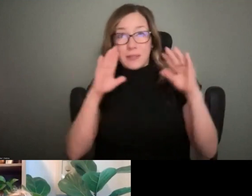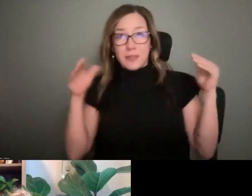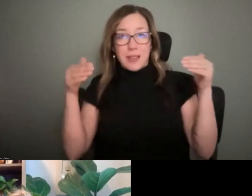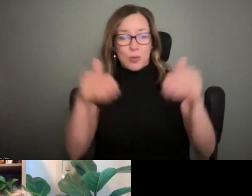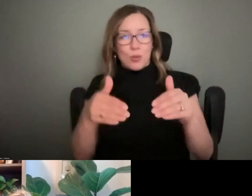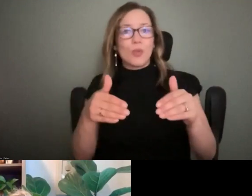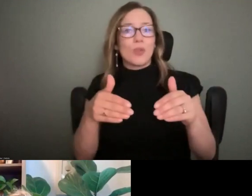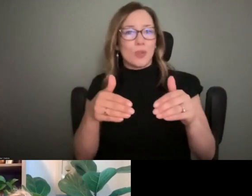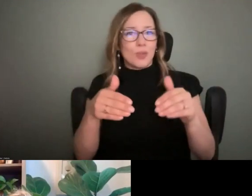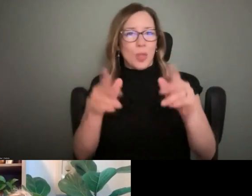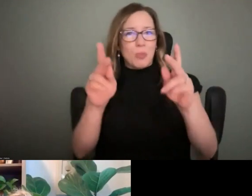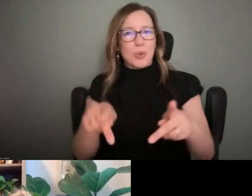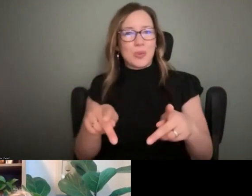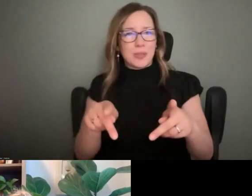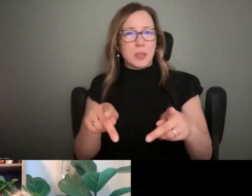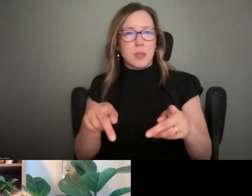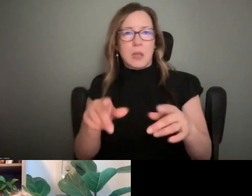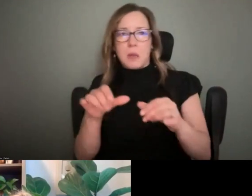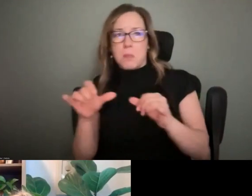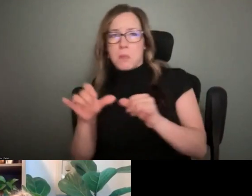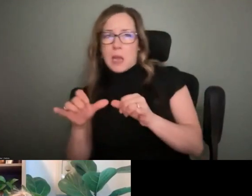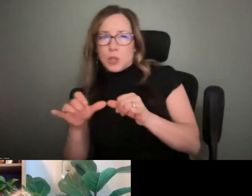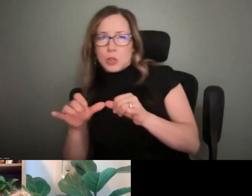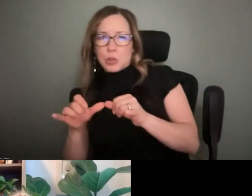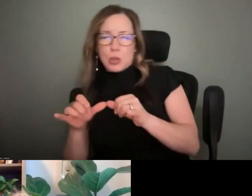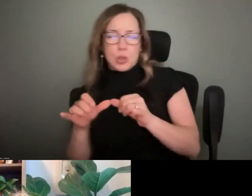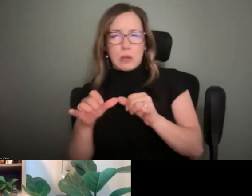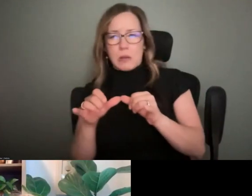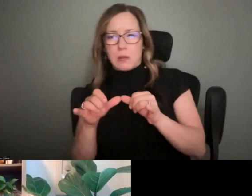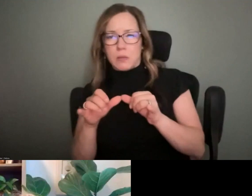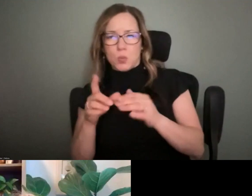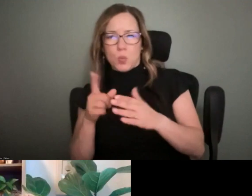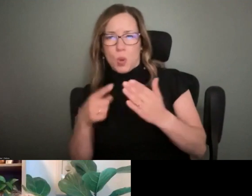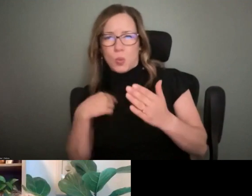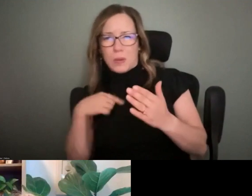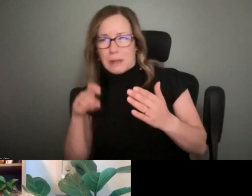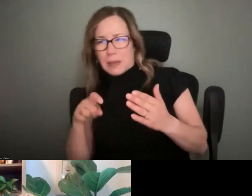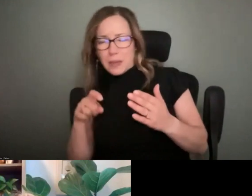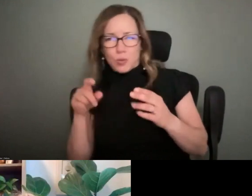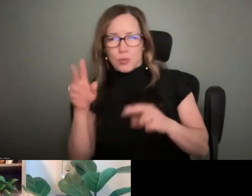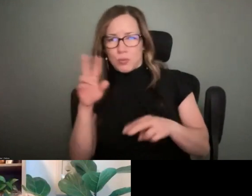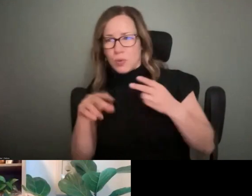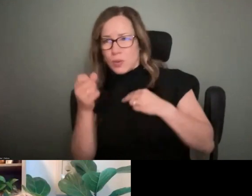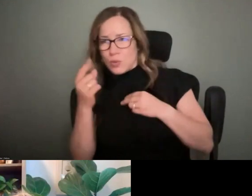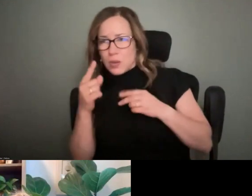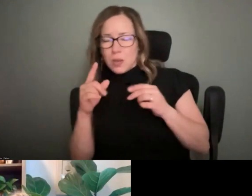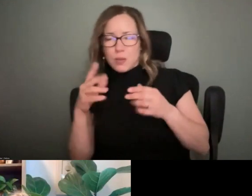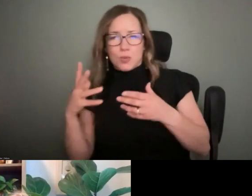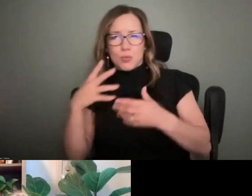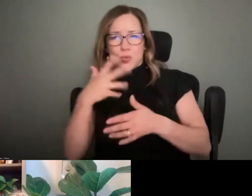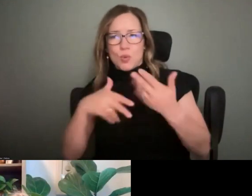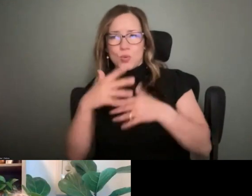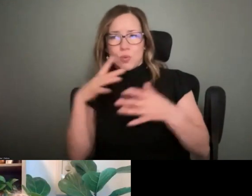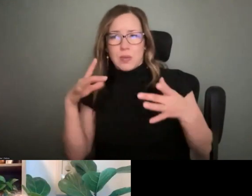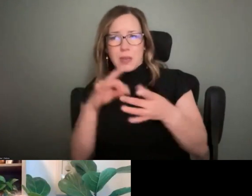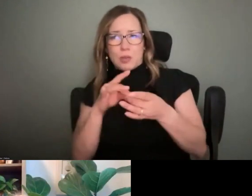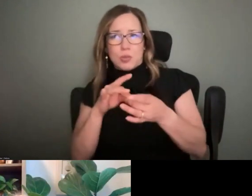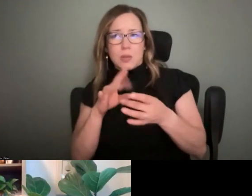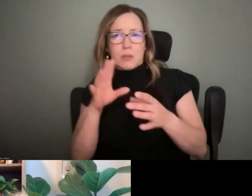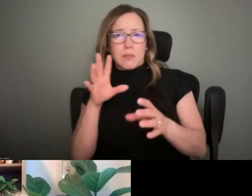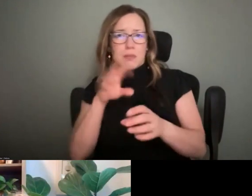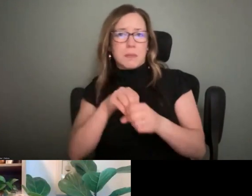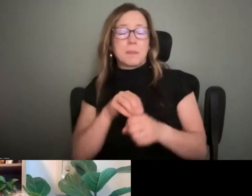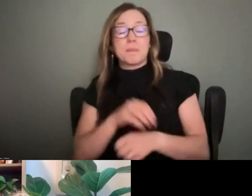measuring what we need to measure when understanding social connection and engagement. So in addition